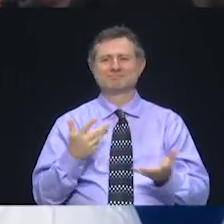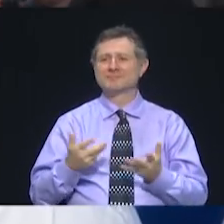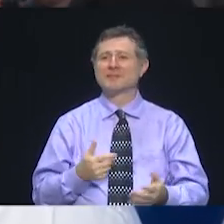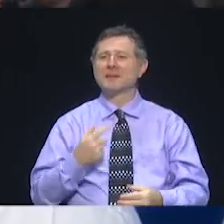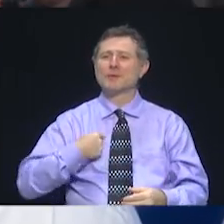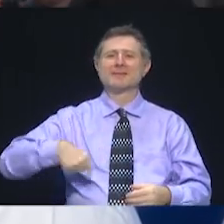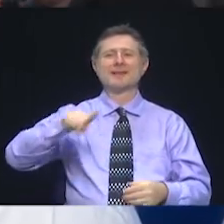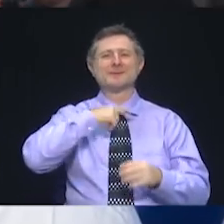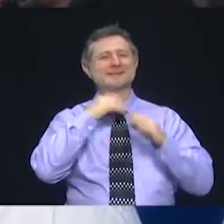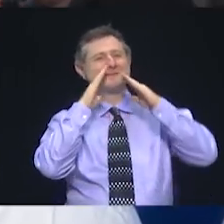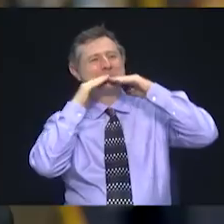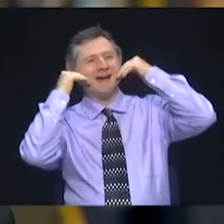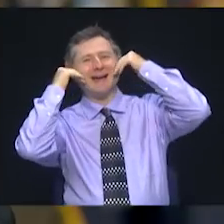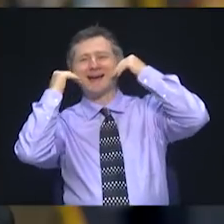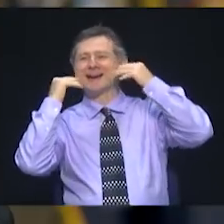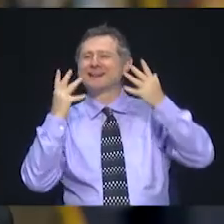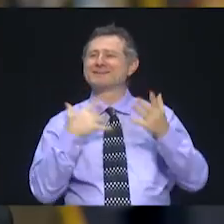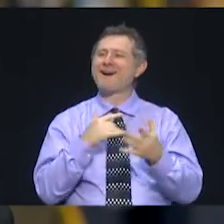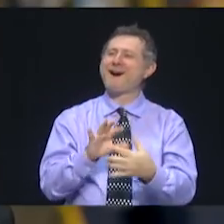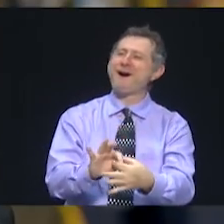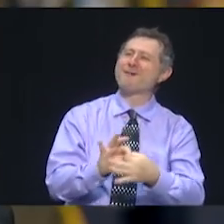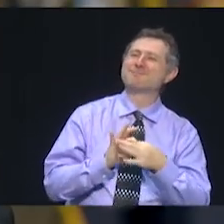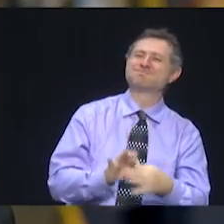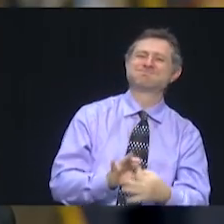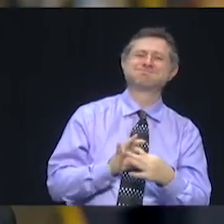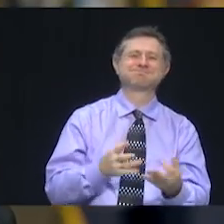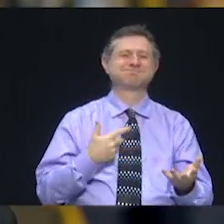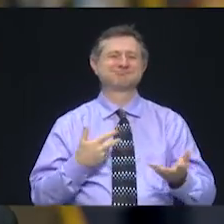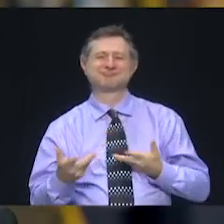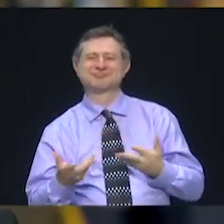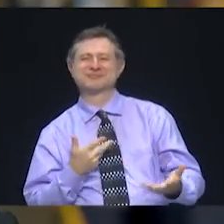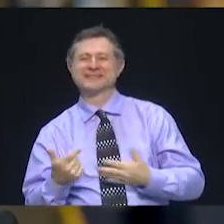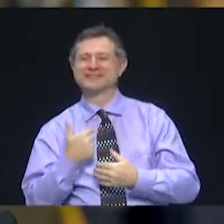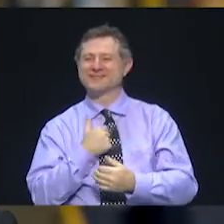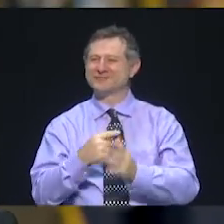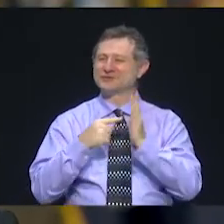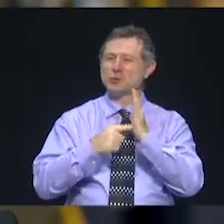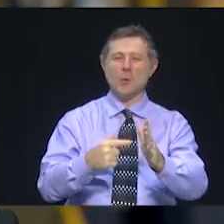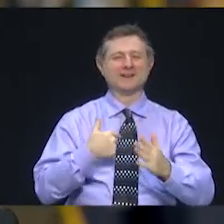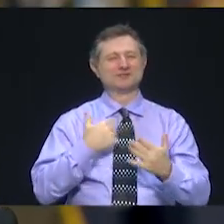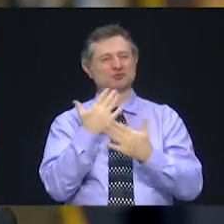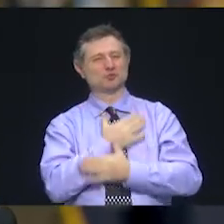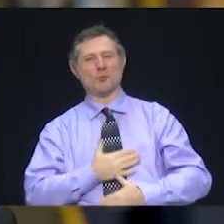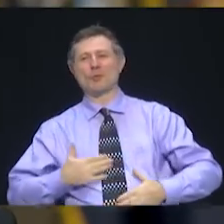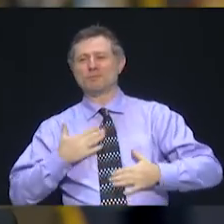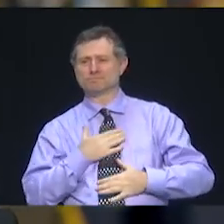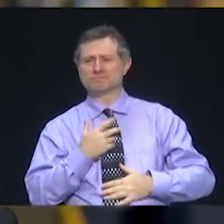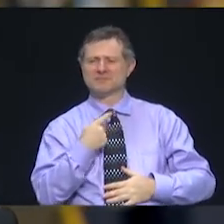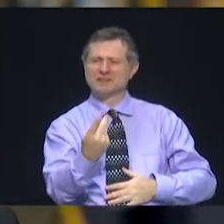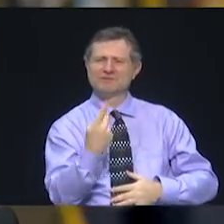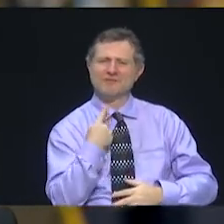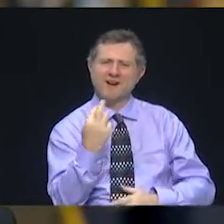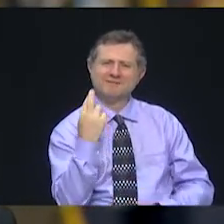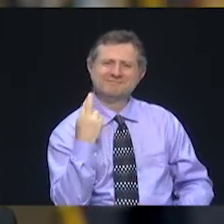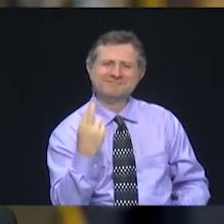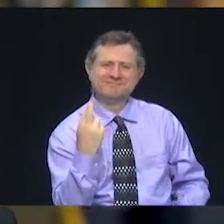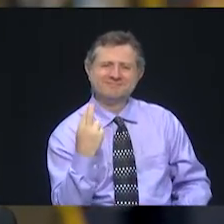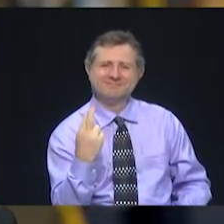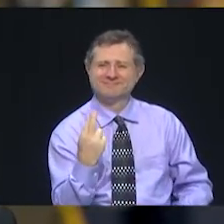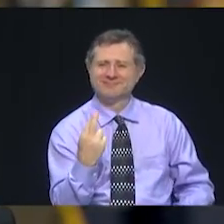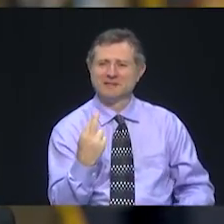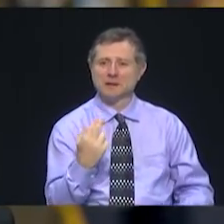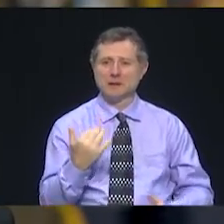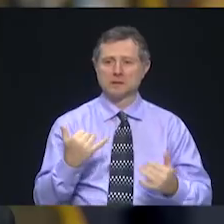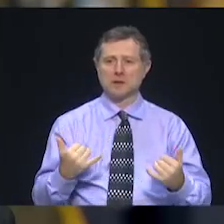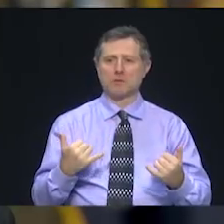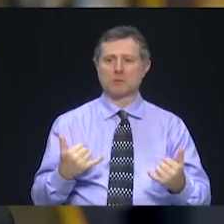them. And I try to show my appreciation and my friendship. I now understand